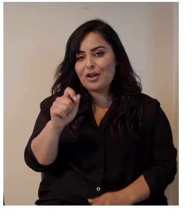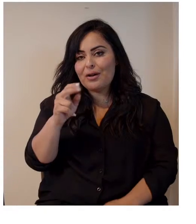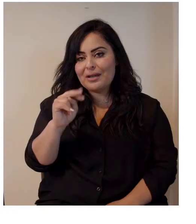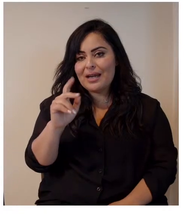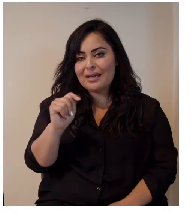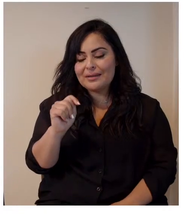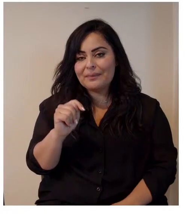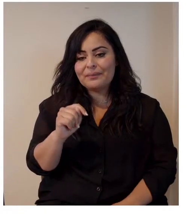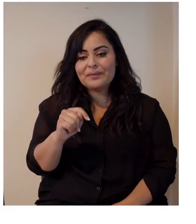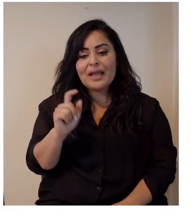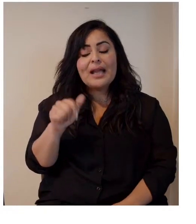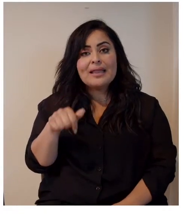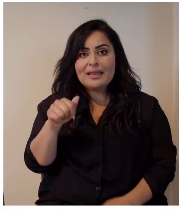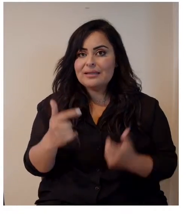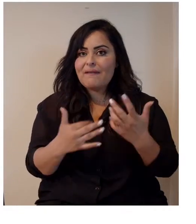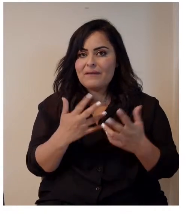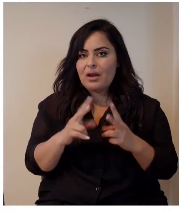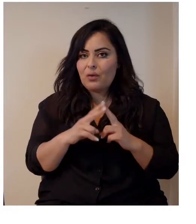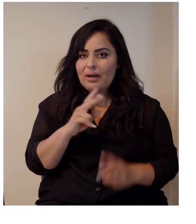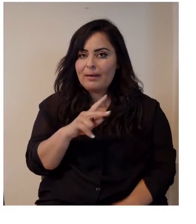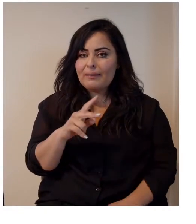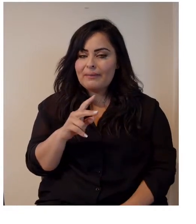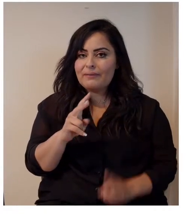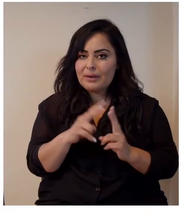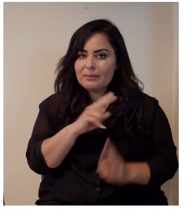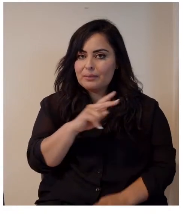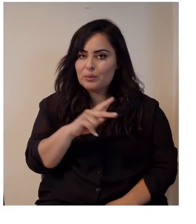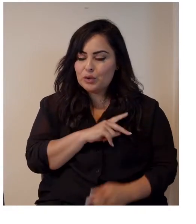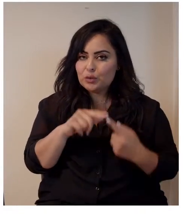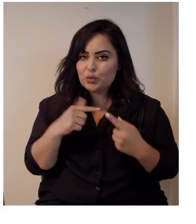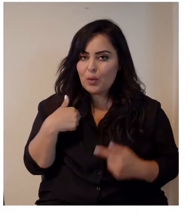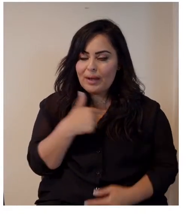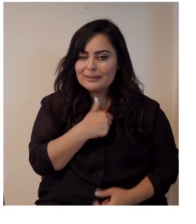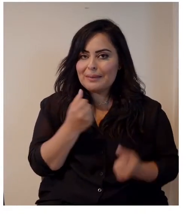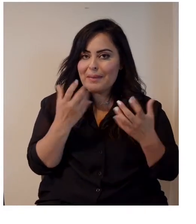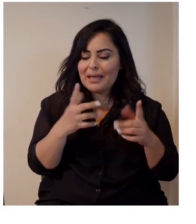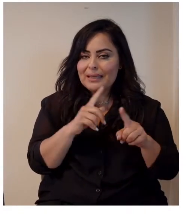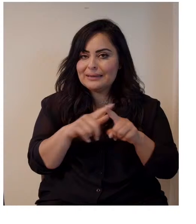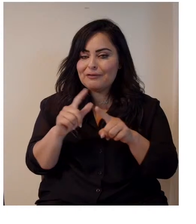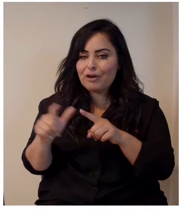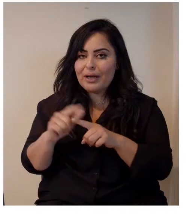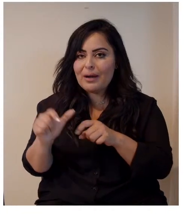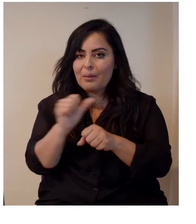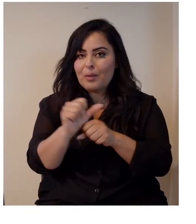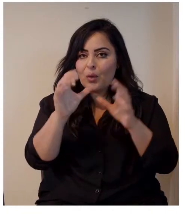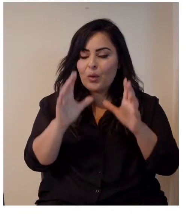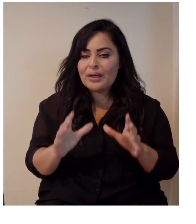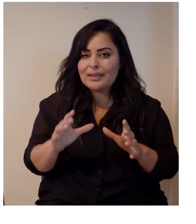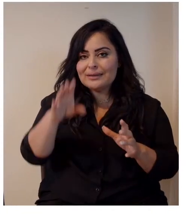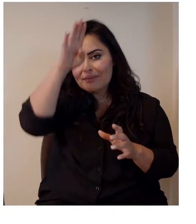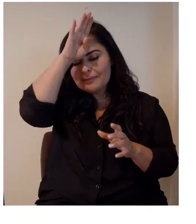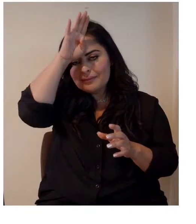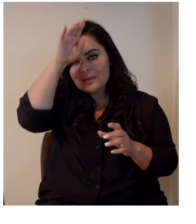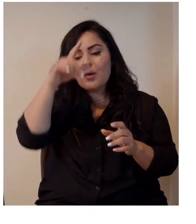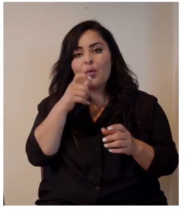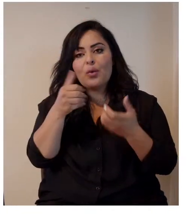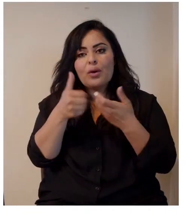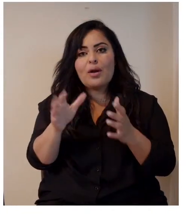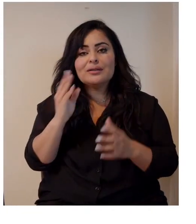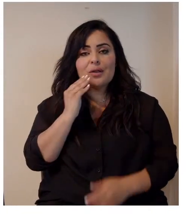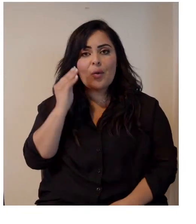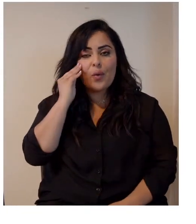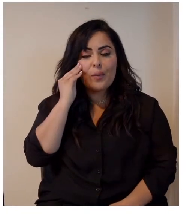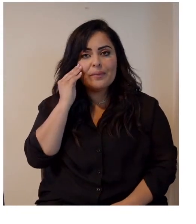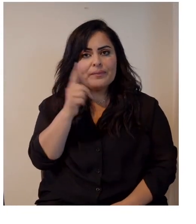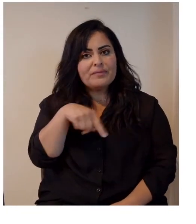Finally, this fire is personal to us. We have firefighters and Pasadena city employees who lost their homes. These